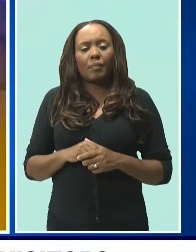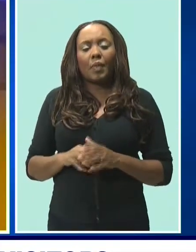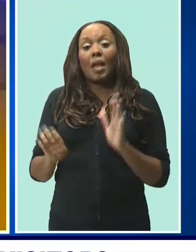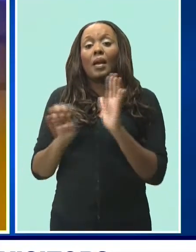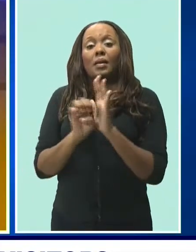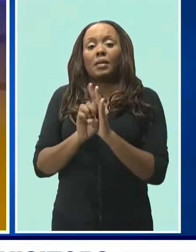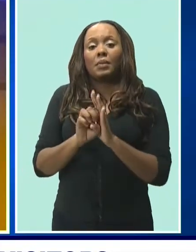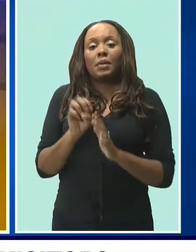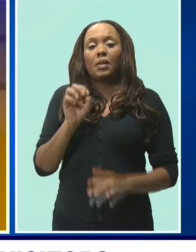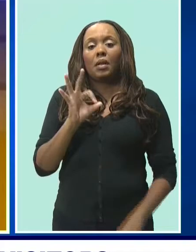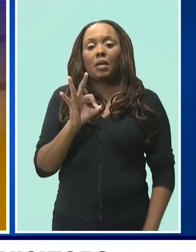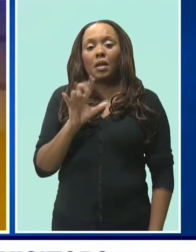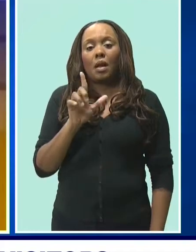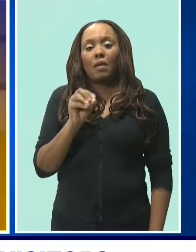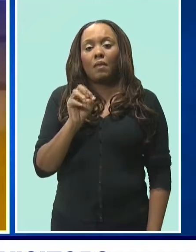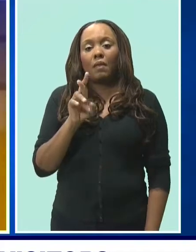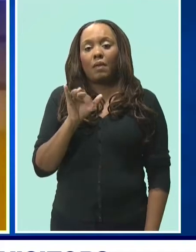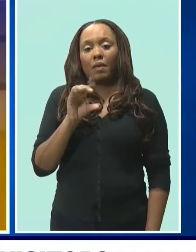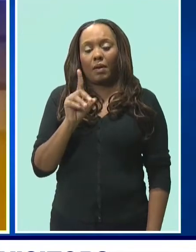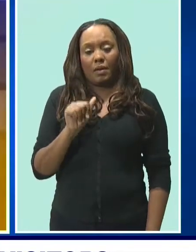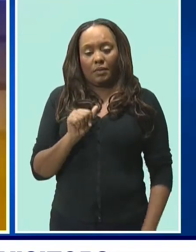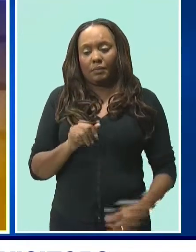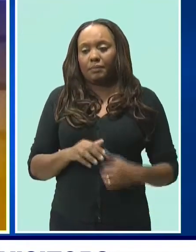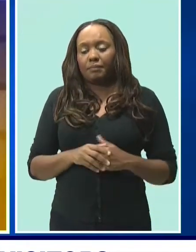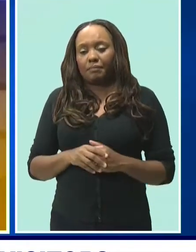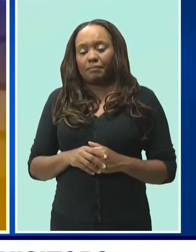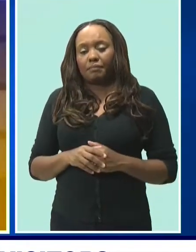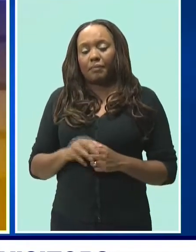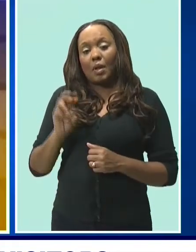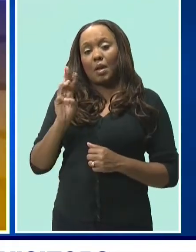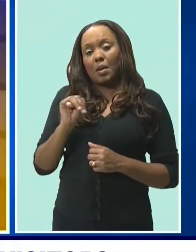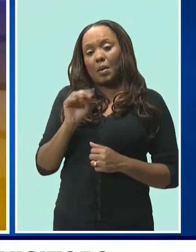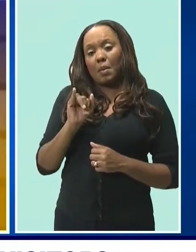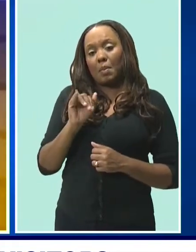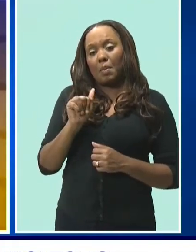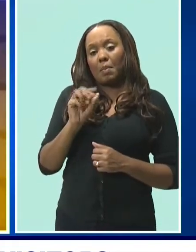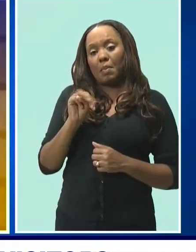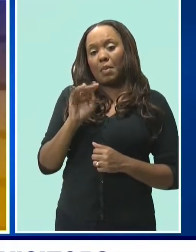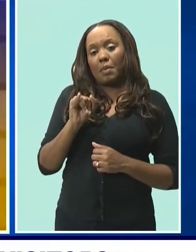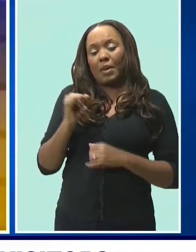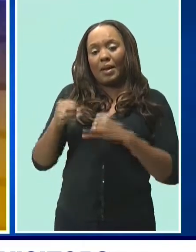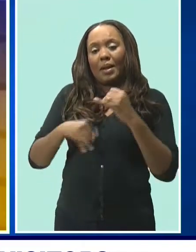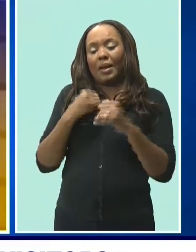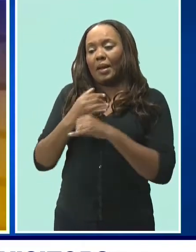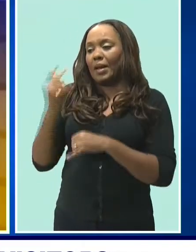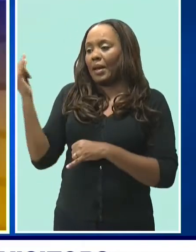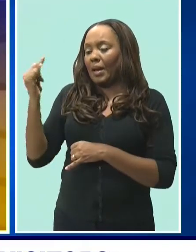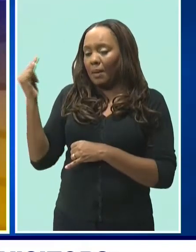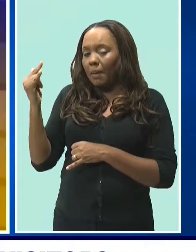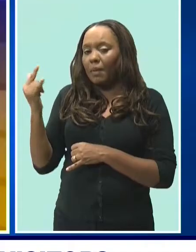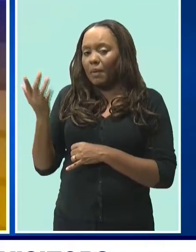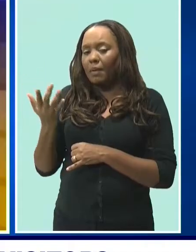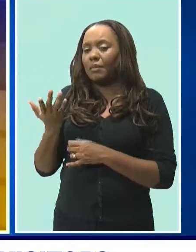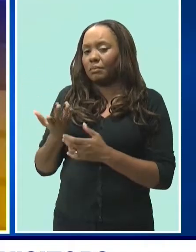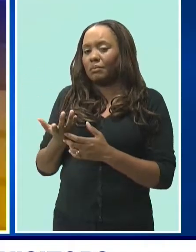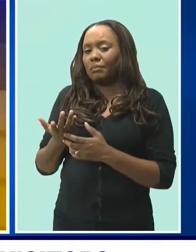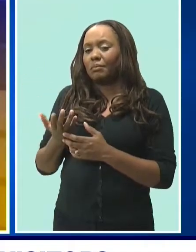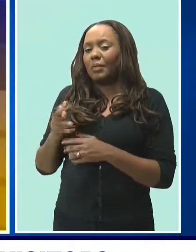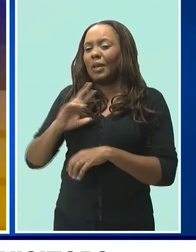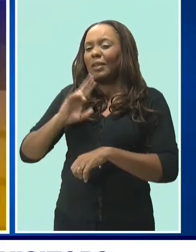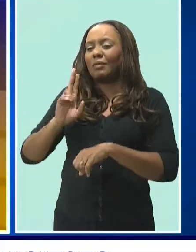Miami International Airport would be one of the gateways through which guests travel to get to Barbados. Primary